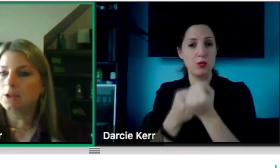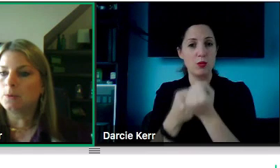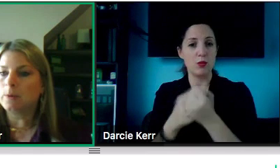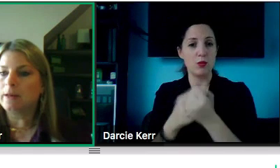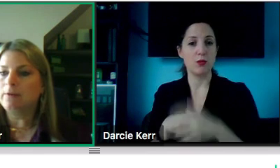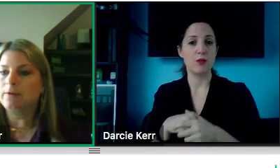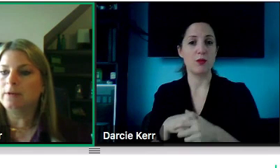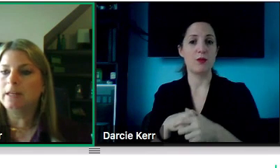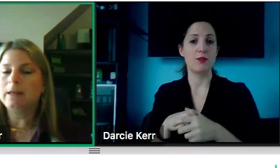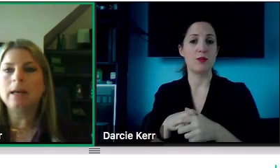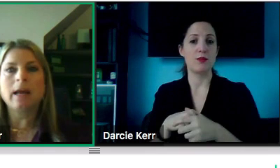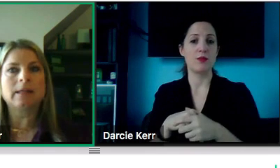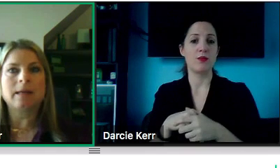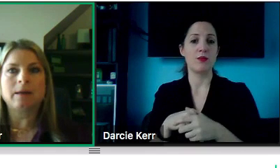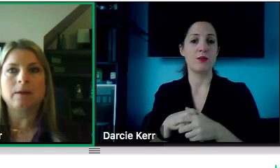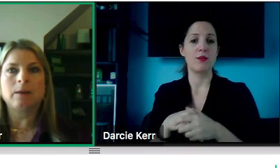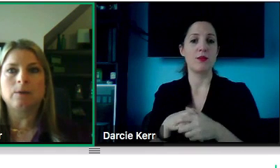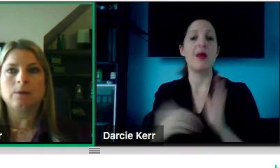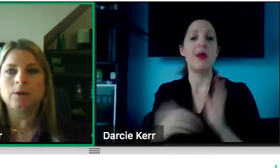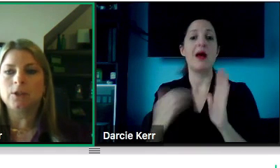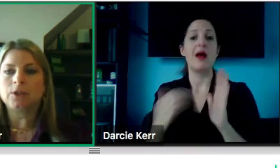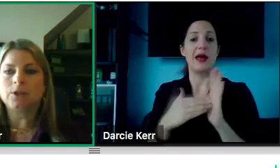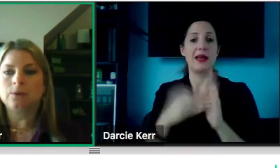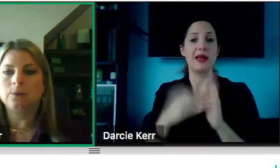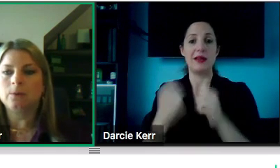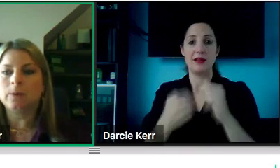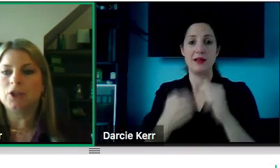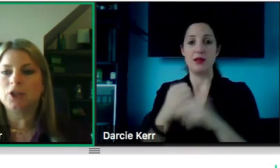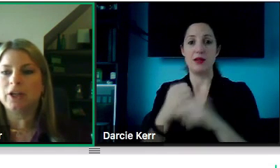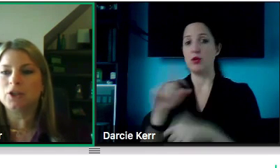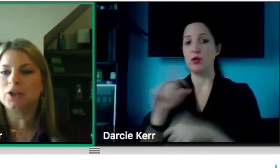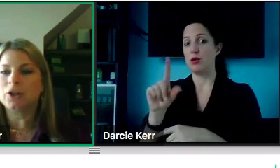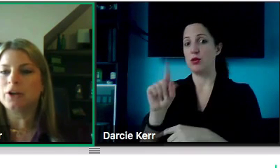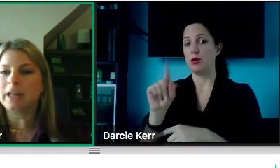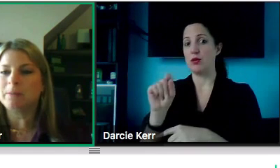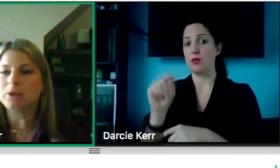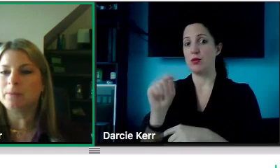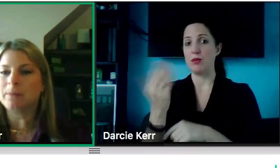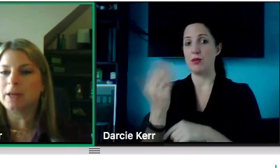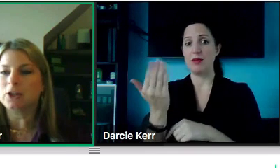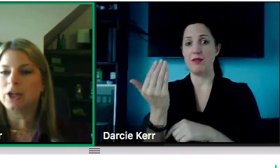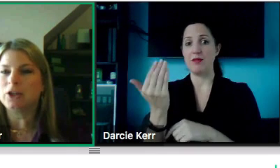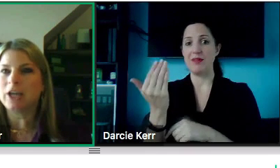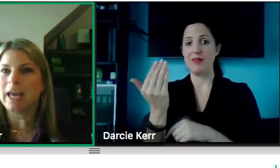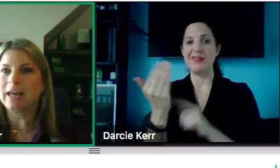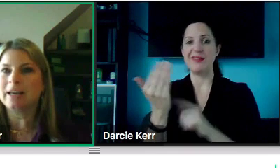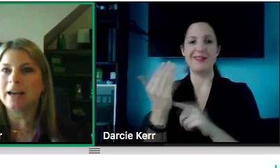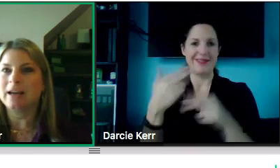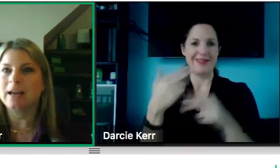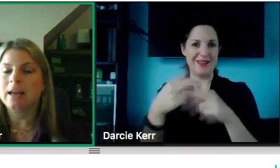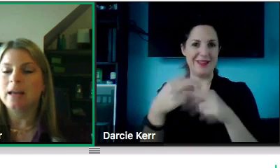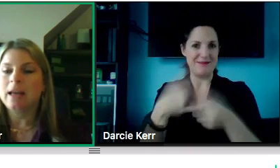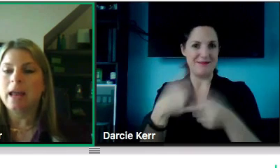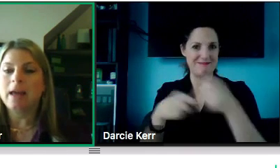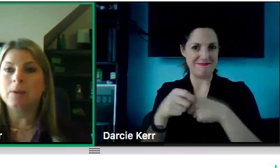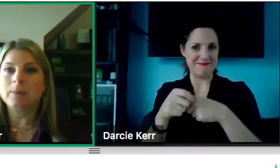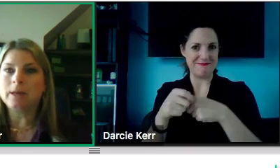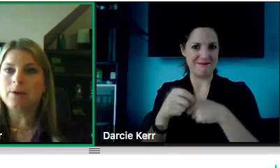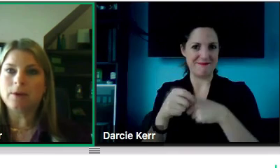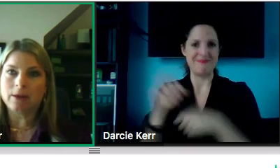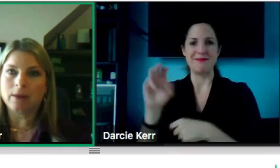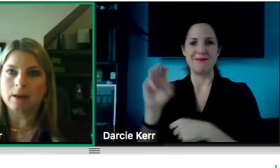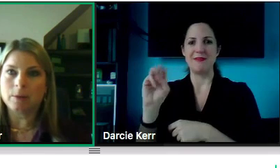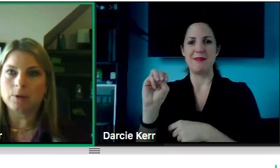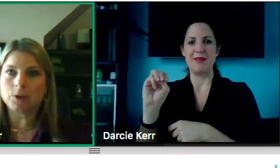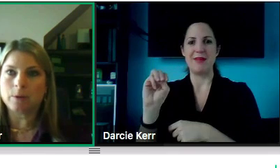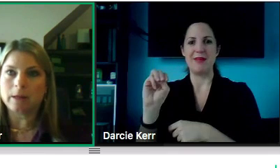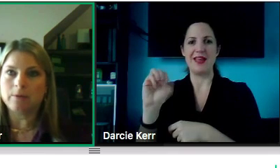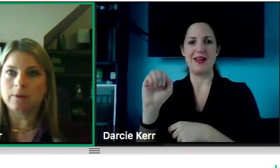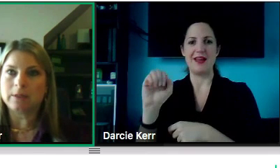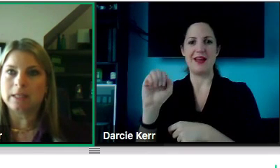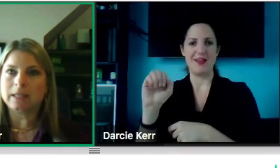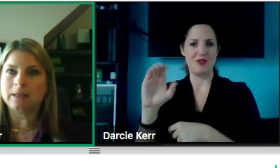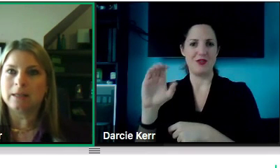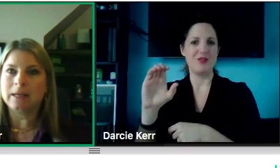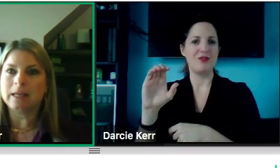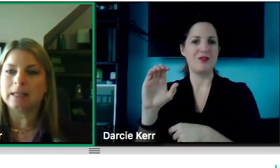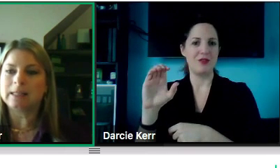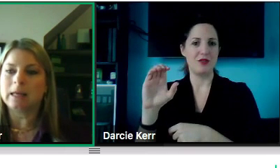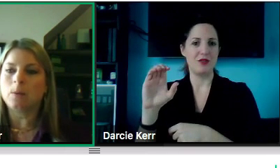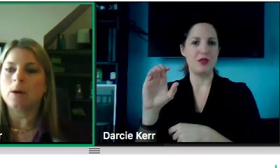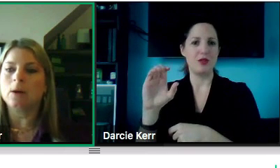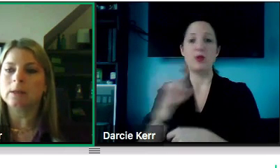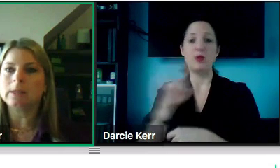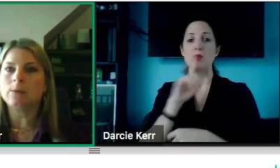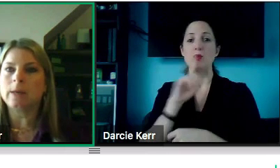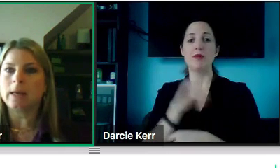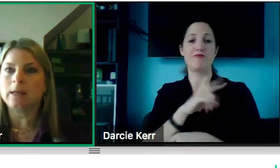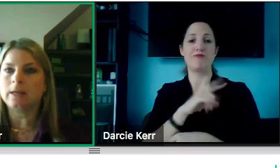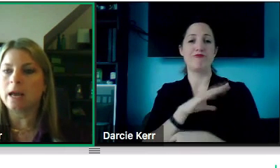Again, in 2015, as I alluded to, we changed our name to Make a Change Canada. And the really great thing about 2015